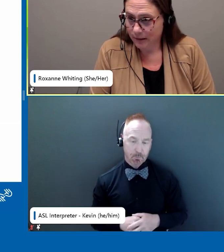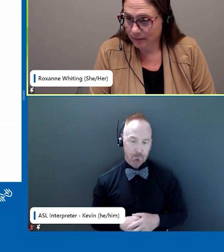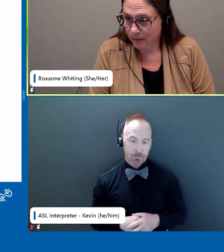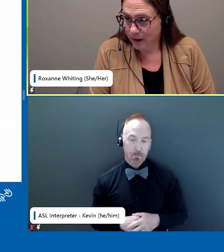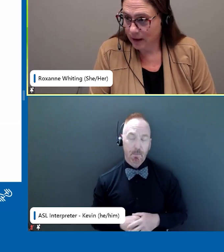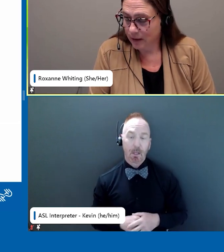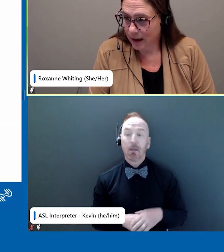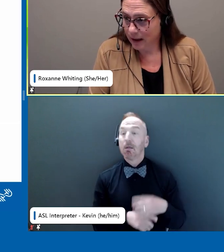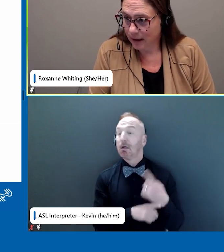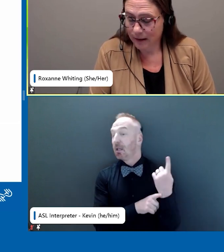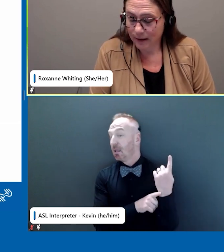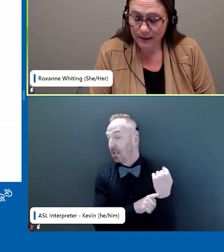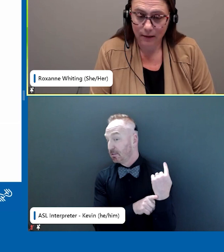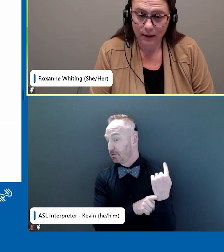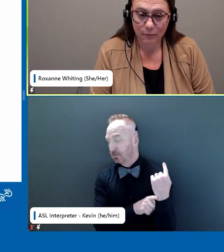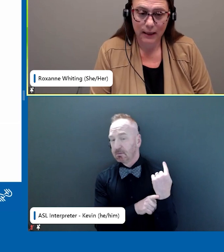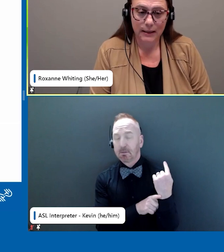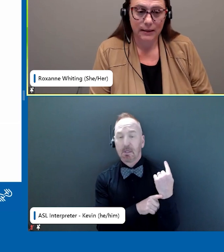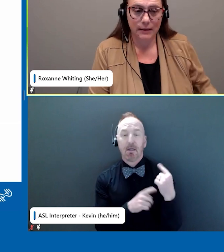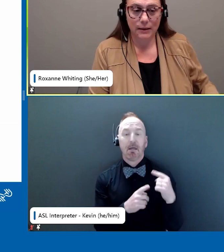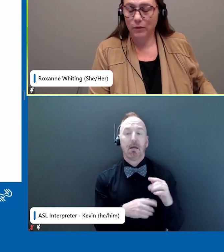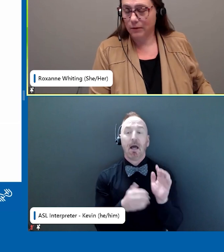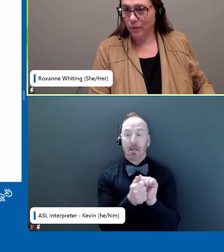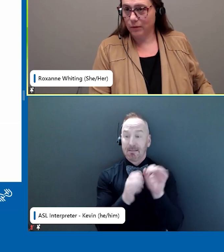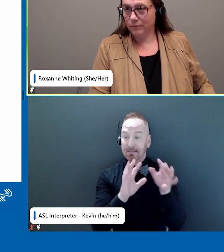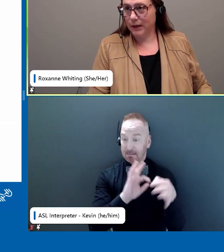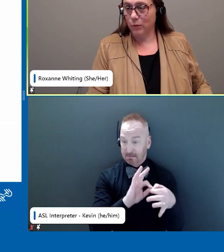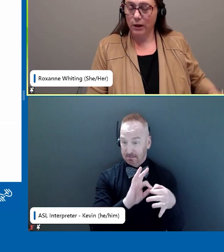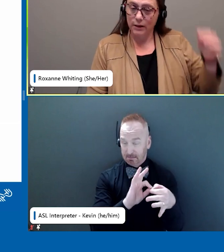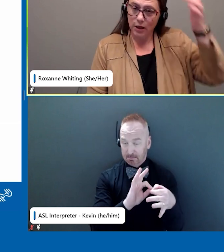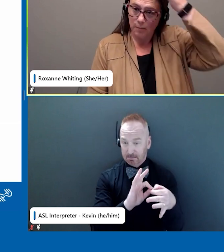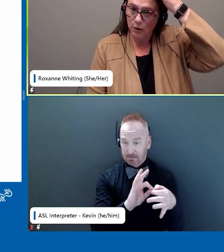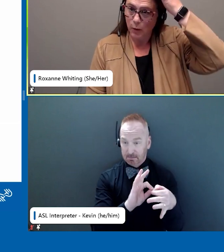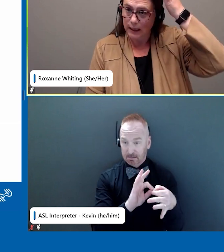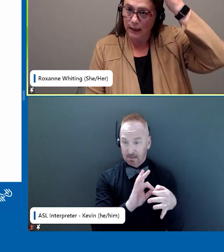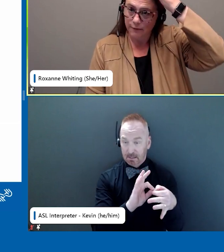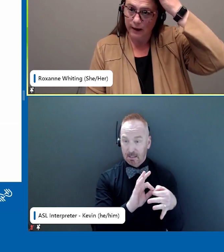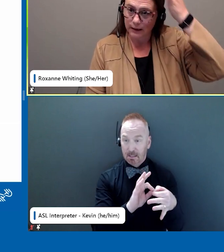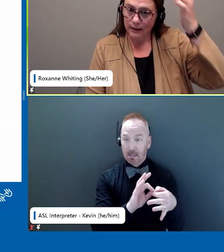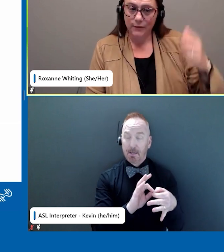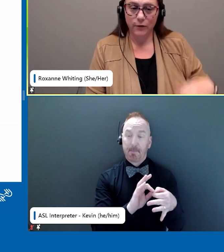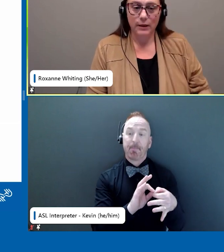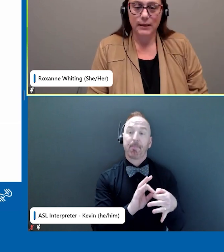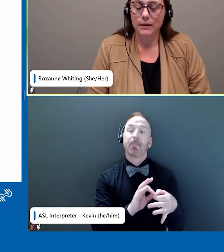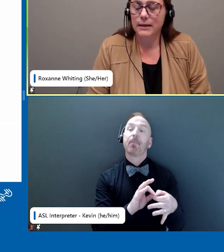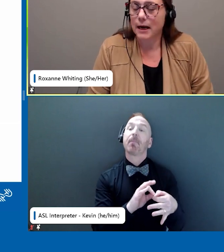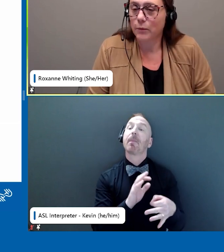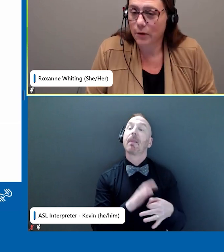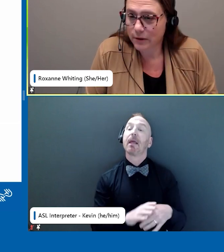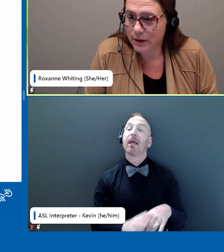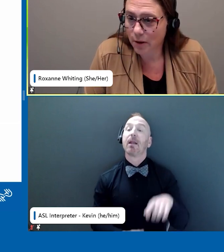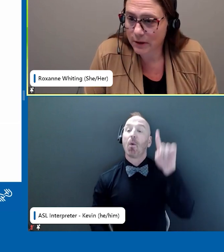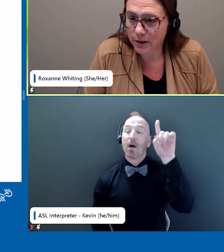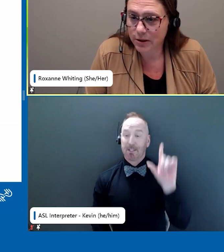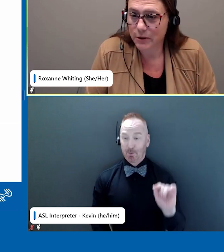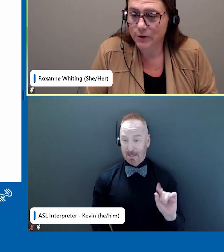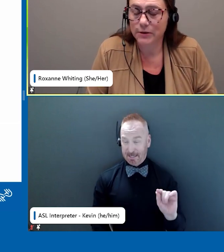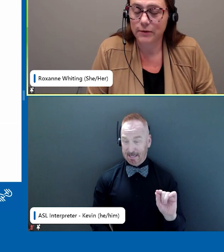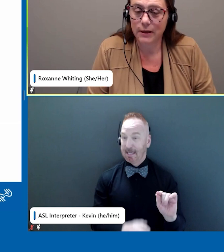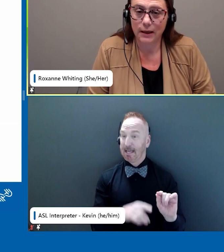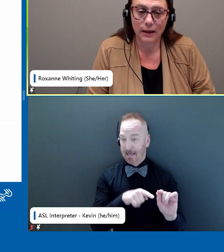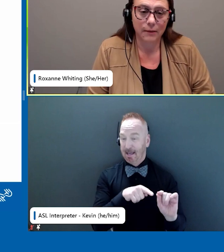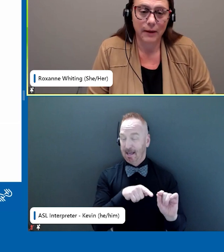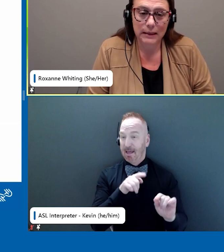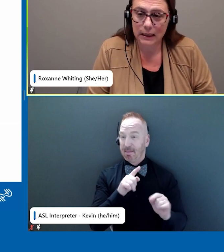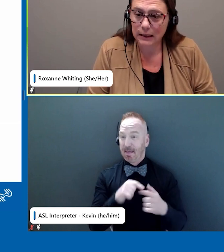Last year, we Asign placed in one of the top 20 finalists for the Tell Us Stand With Owners competition, which